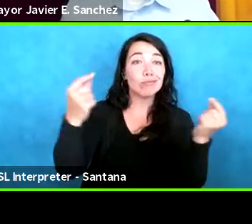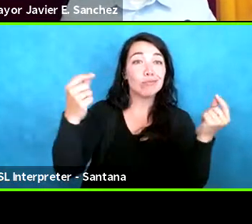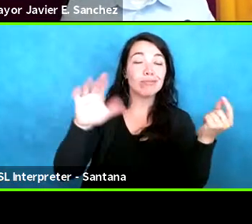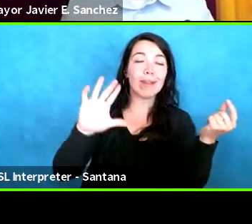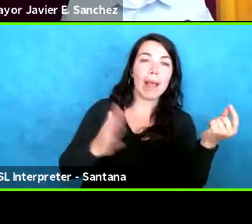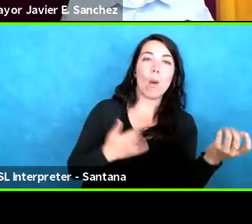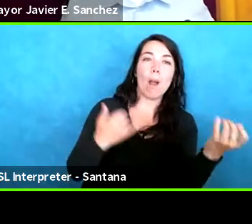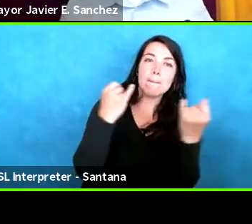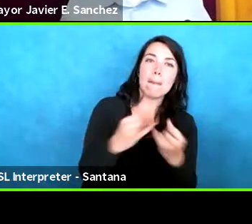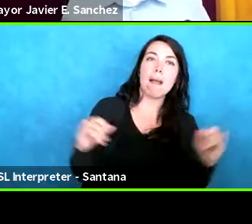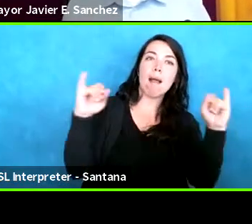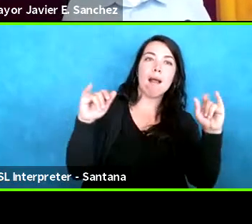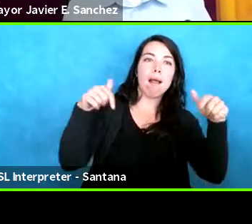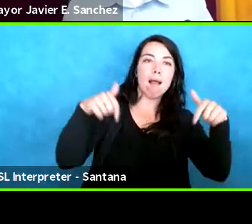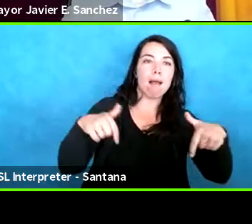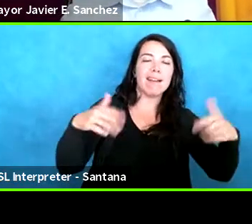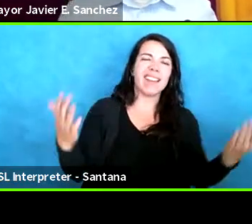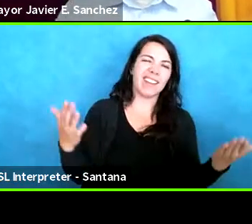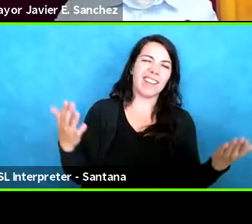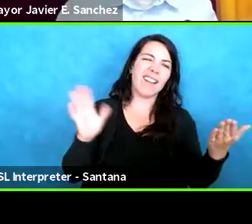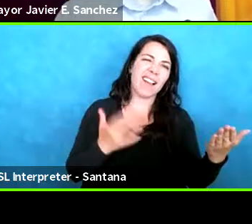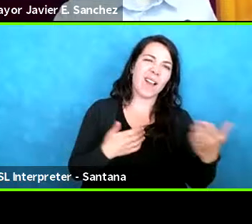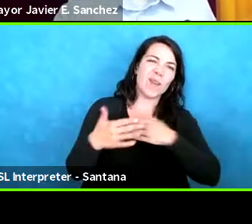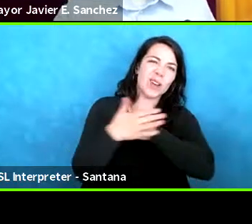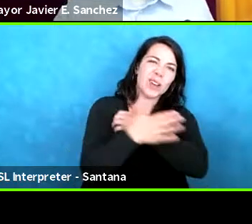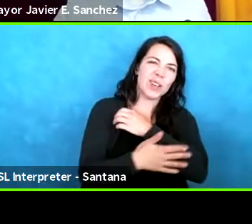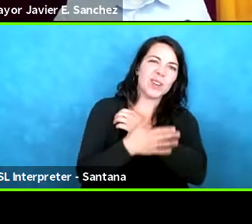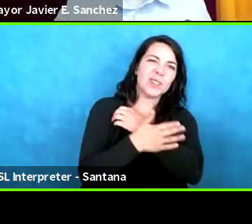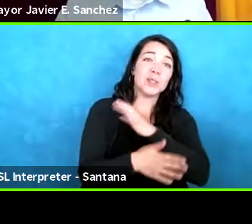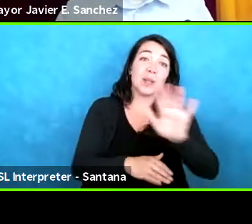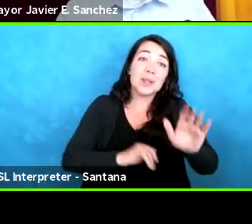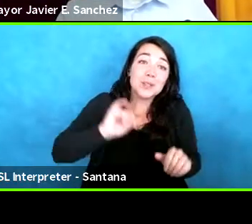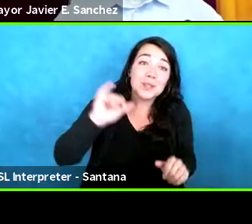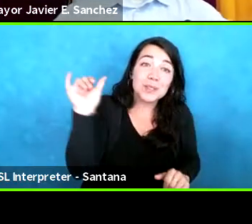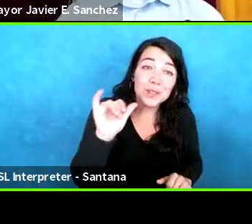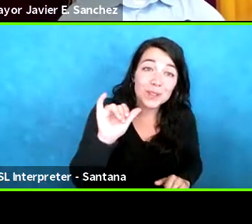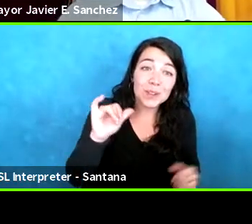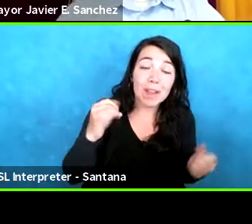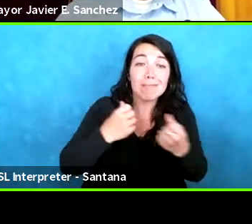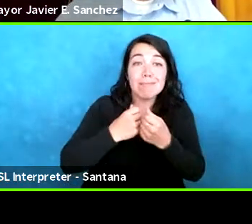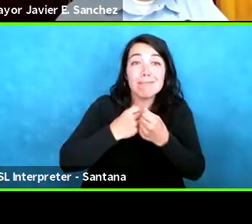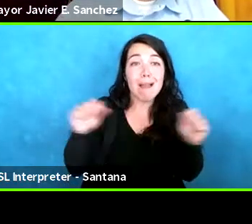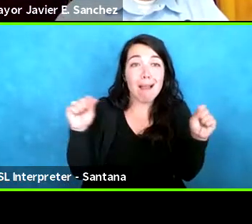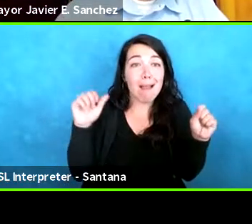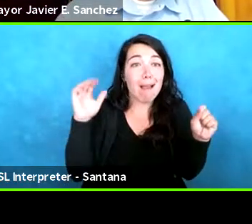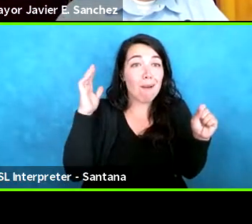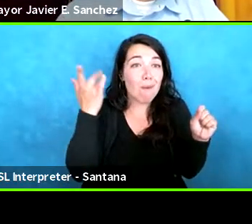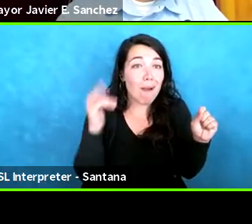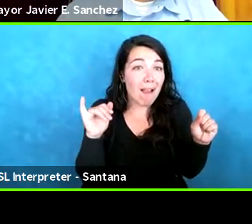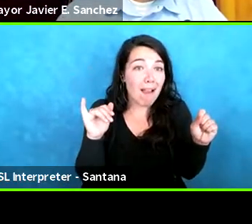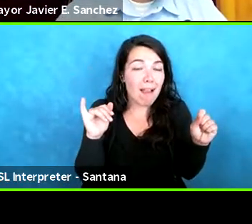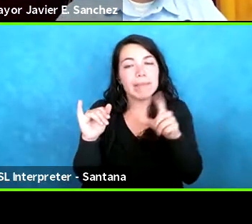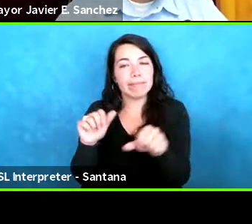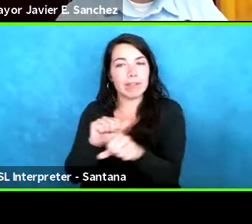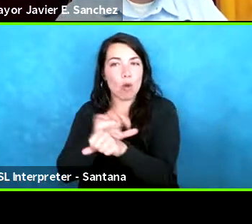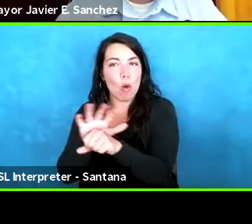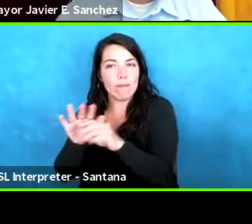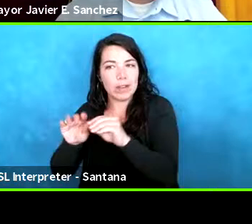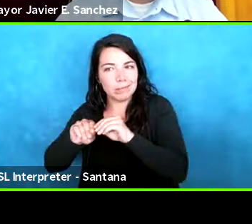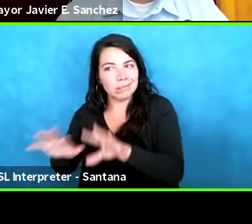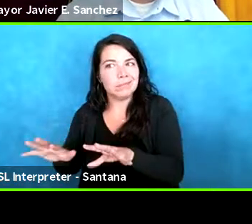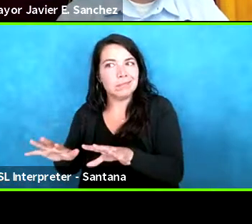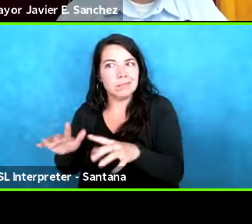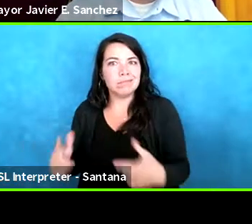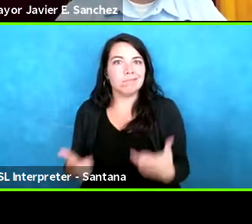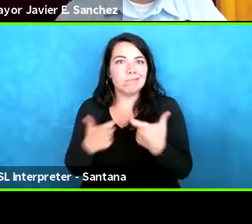for this country, but also from the pandemic. Now that the governor has opened 100% to the state of New Mexico,